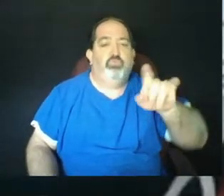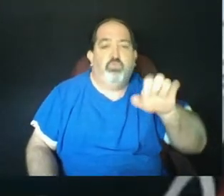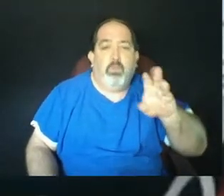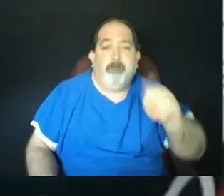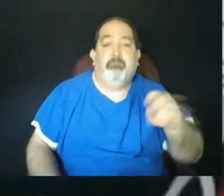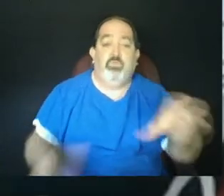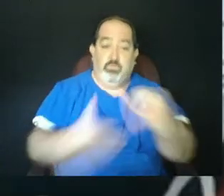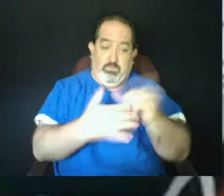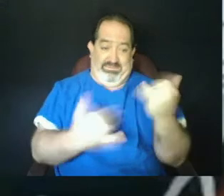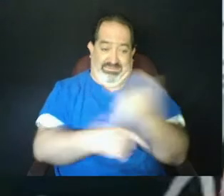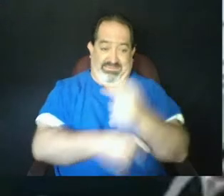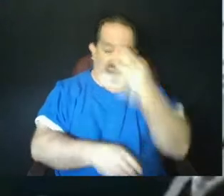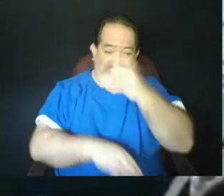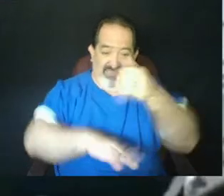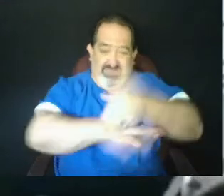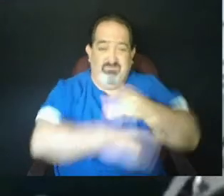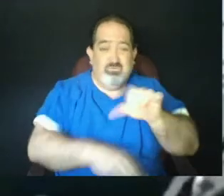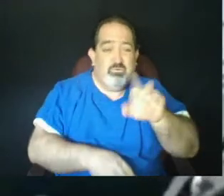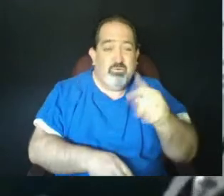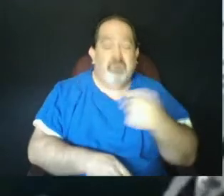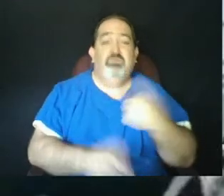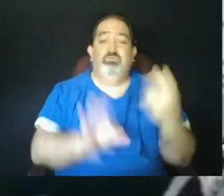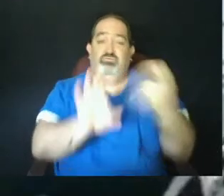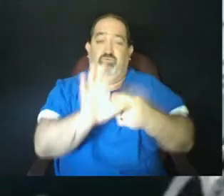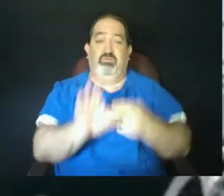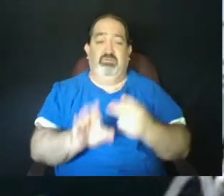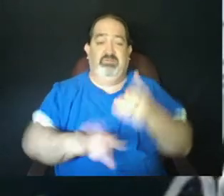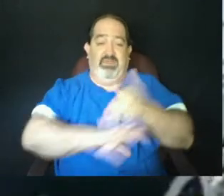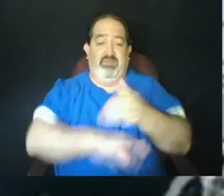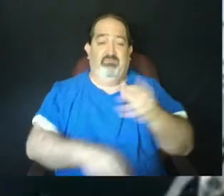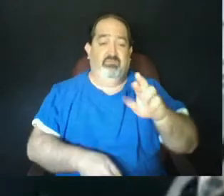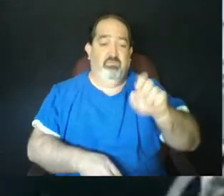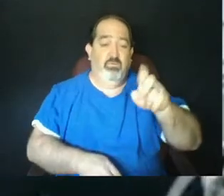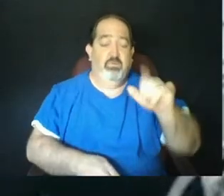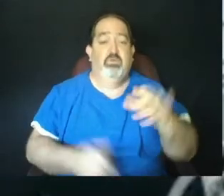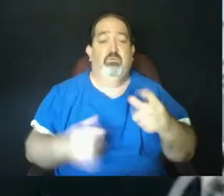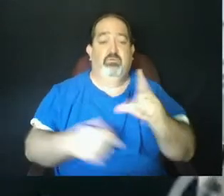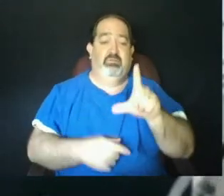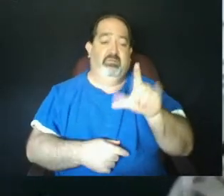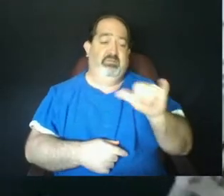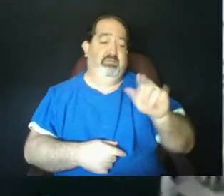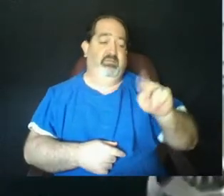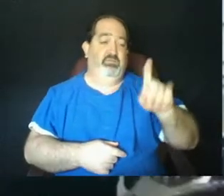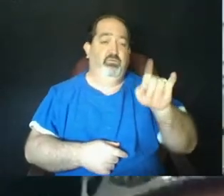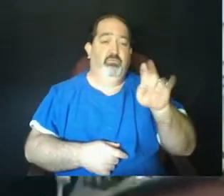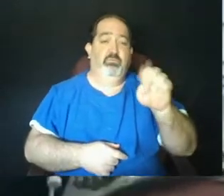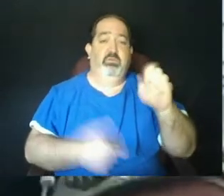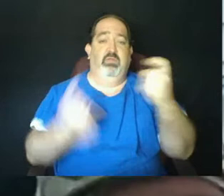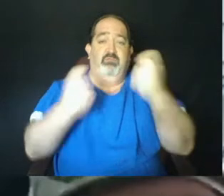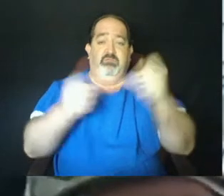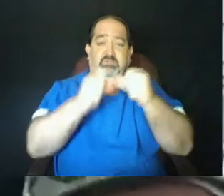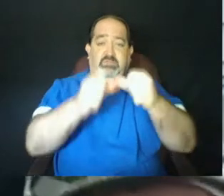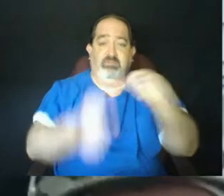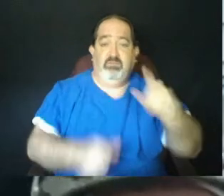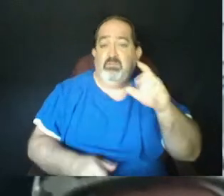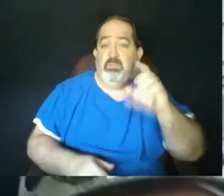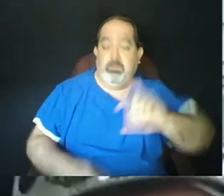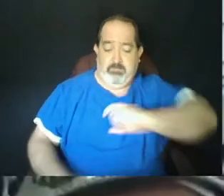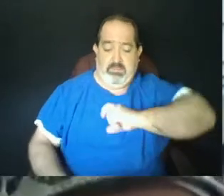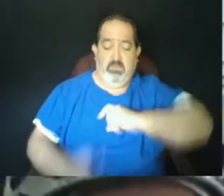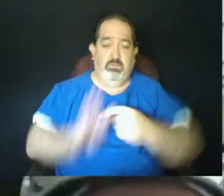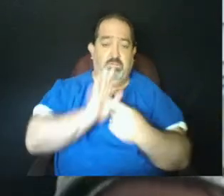court. Please come and join her for a scriptorum after the royal court when Lyondemere anniversary continues. This is the medallion that has